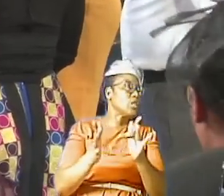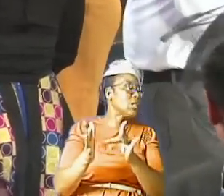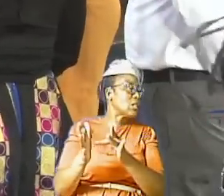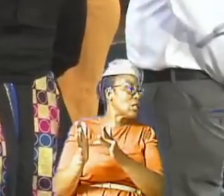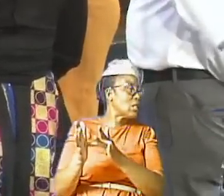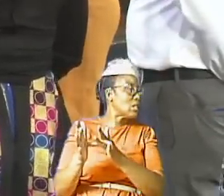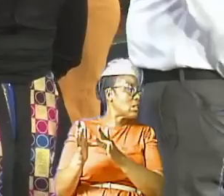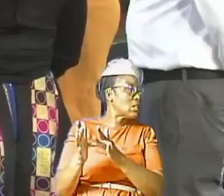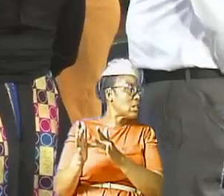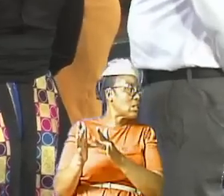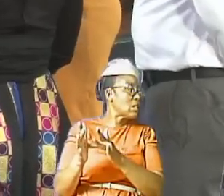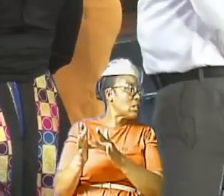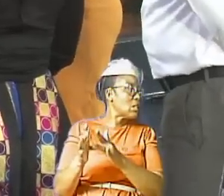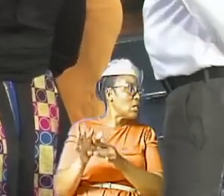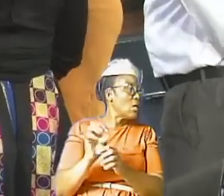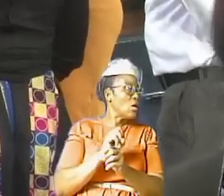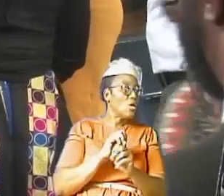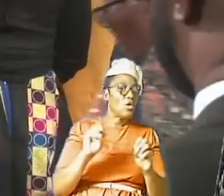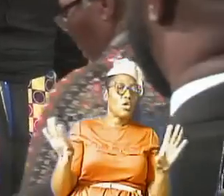Hallelujah.